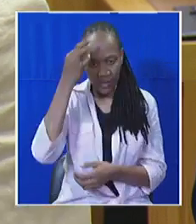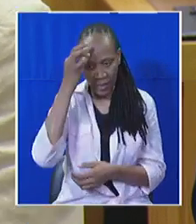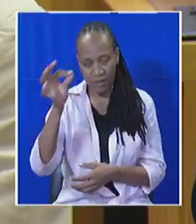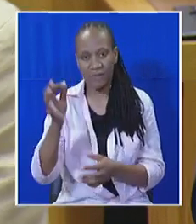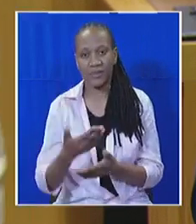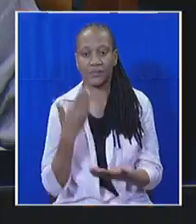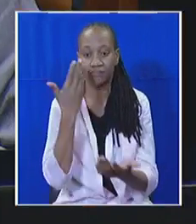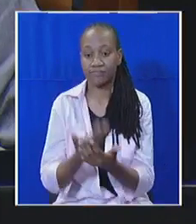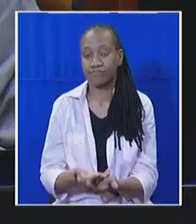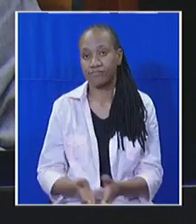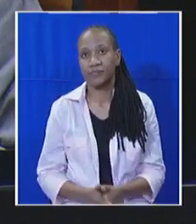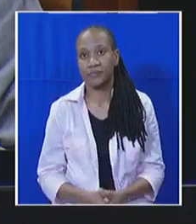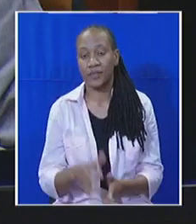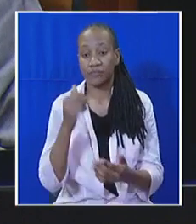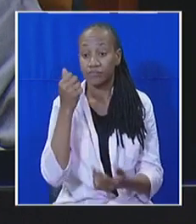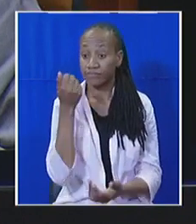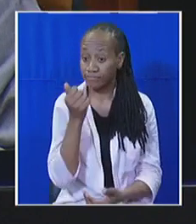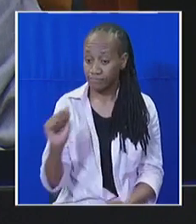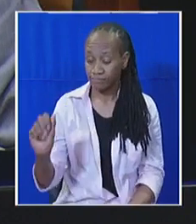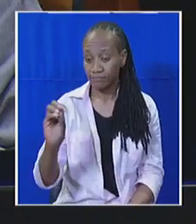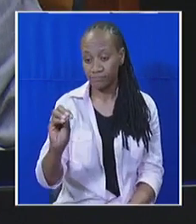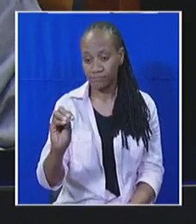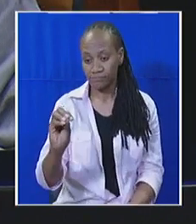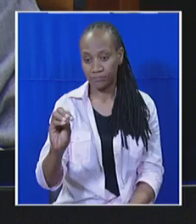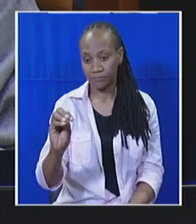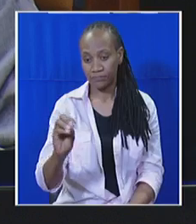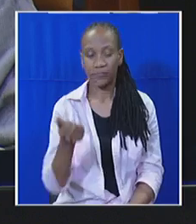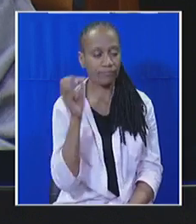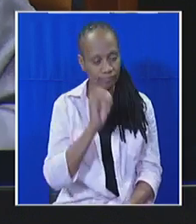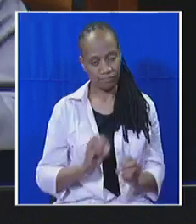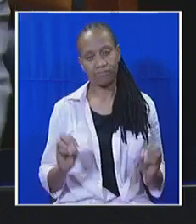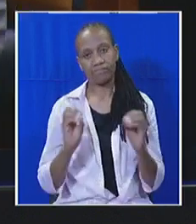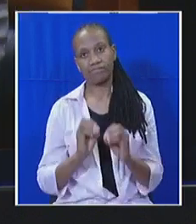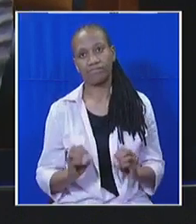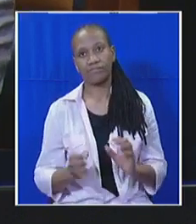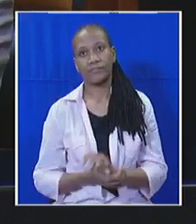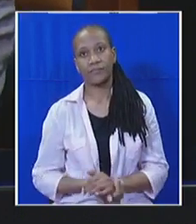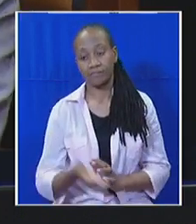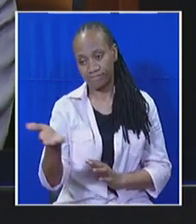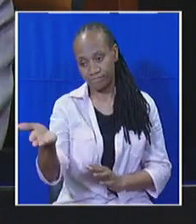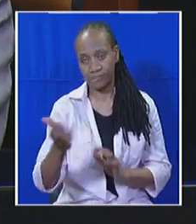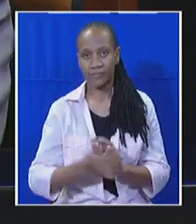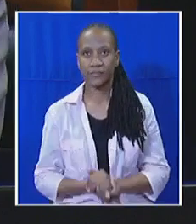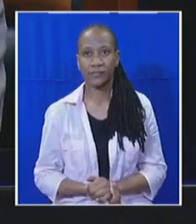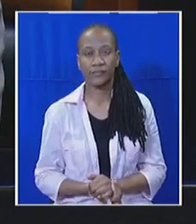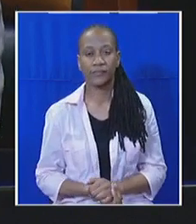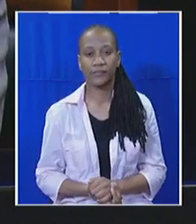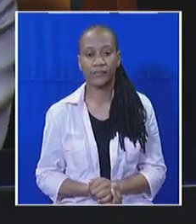move. I now put the motion. Are there any objections? No objections. Agreed to. Honourable Ndlozi.